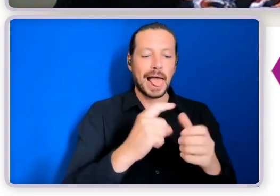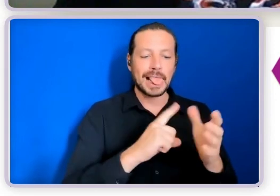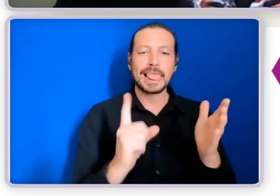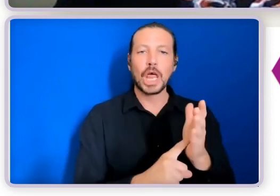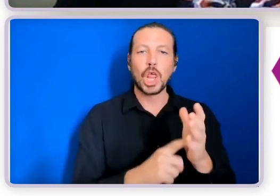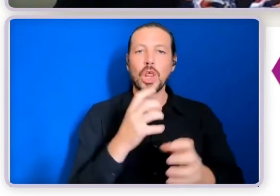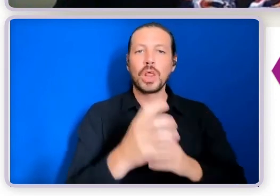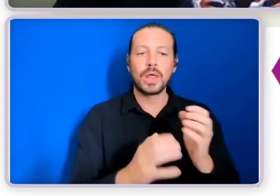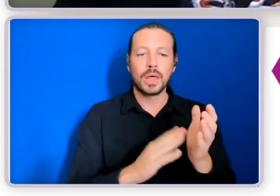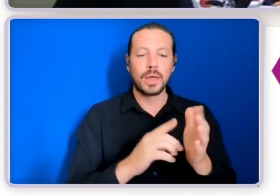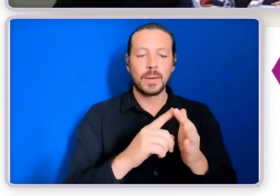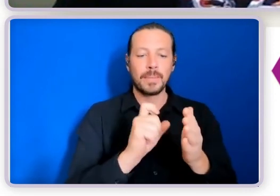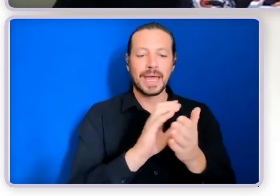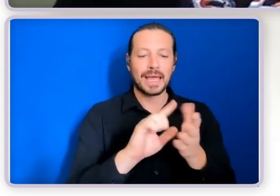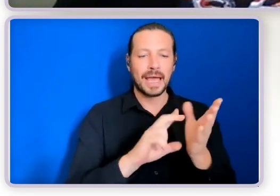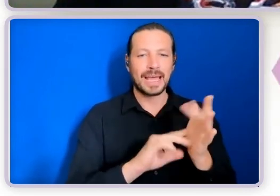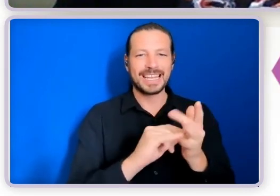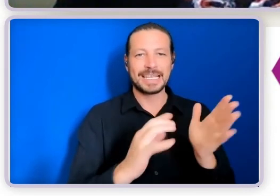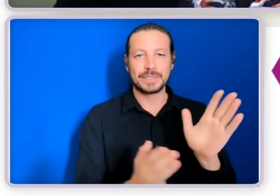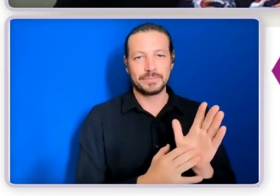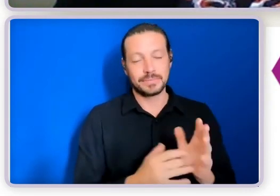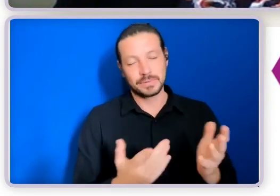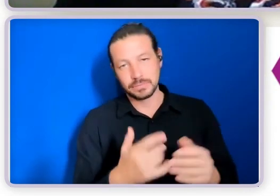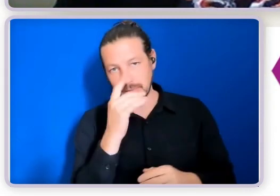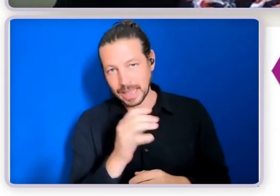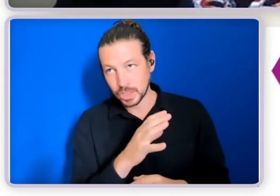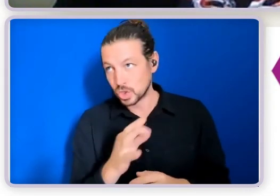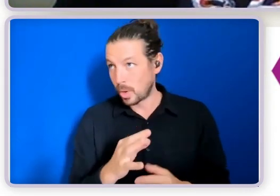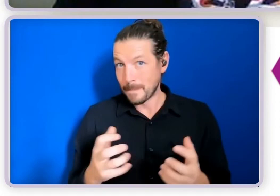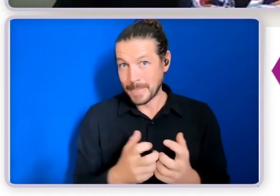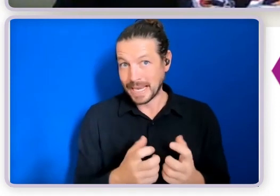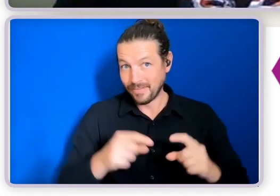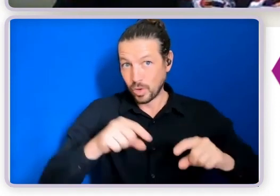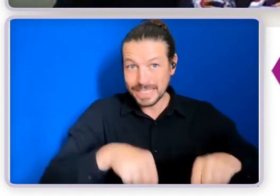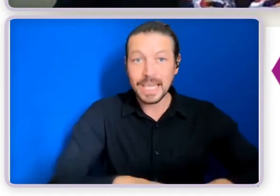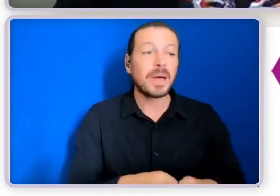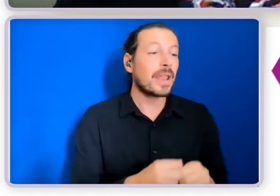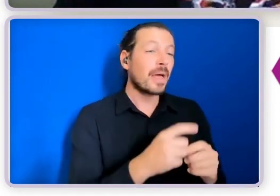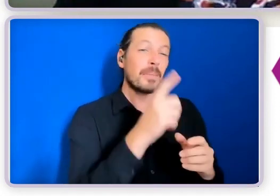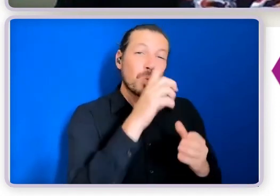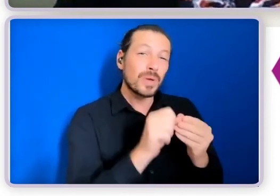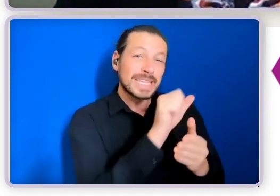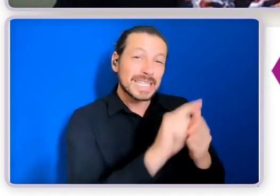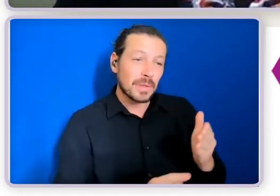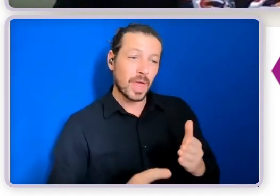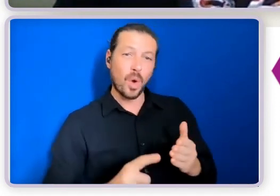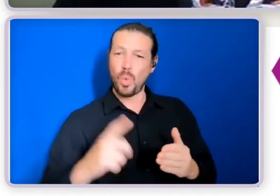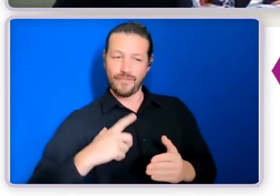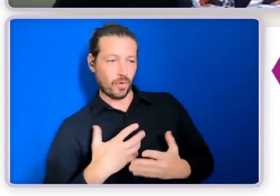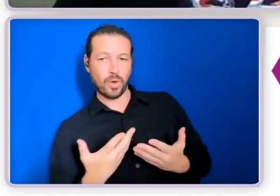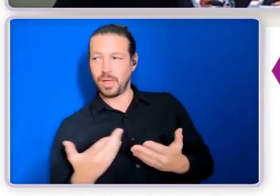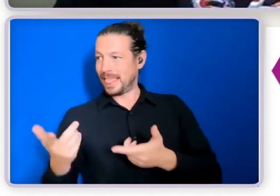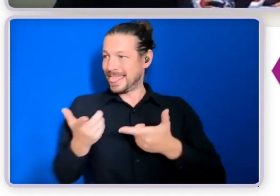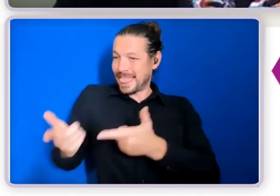with disabilities be experimented on by people who don't know what they're doing? I think we need to complain a bit more to the NDIS about why are